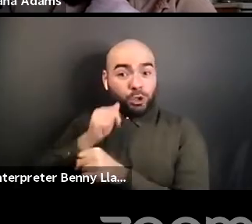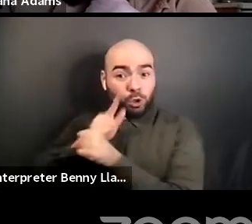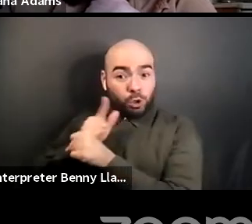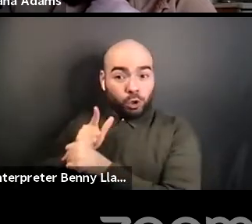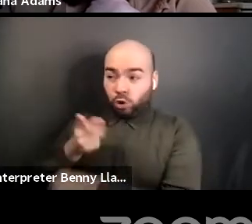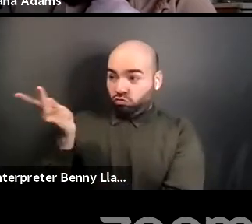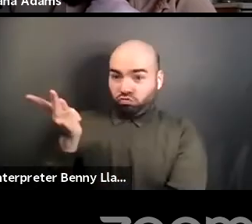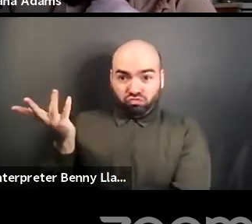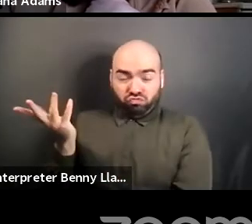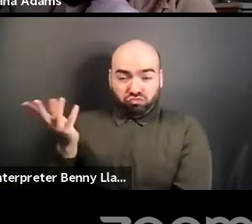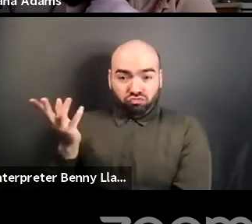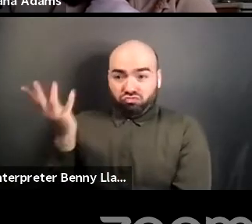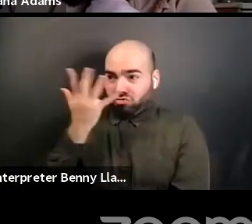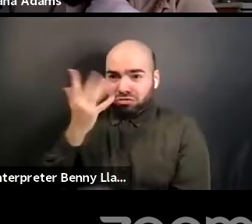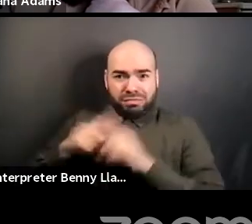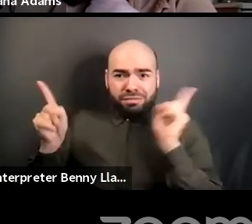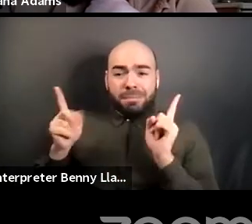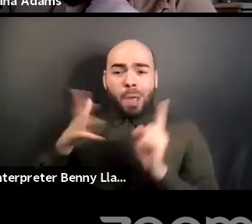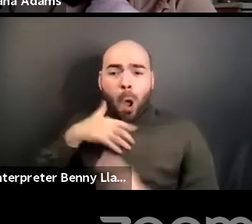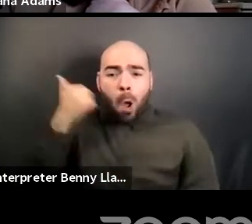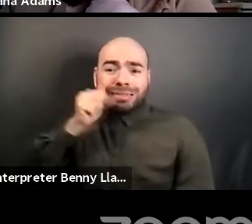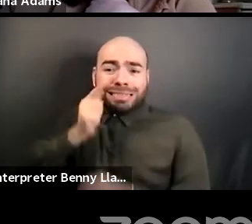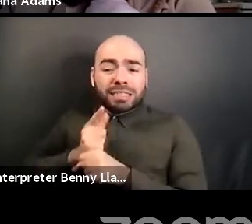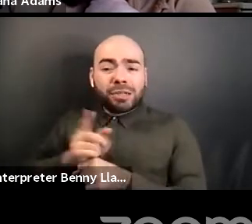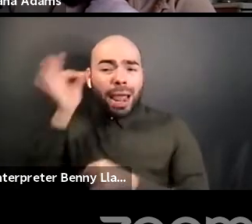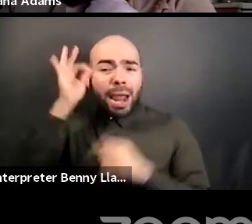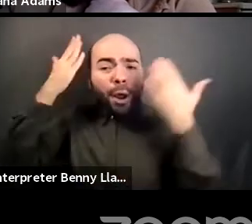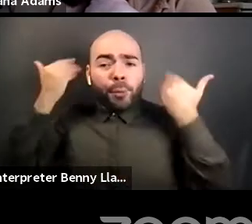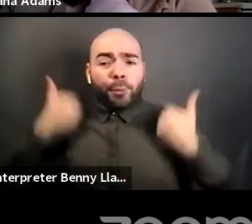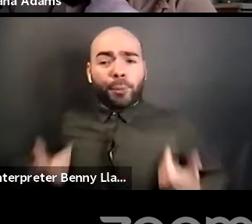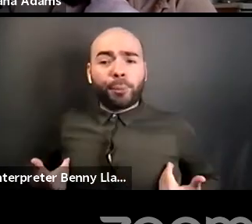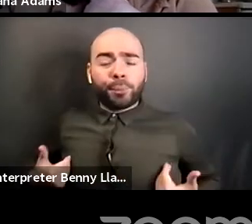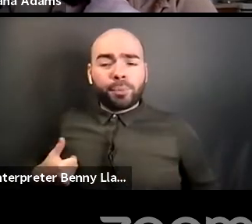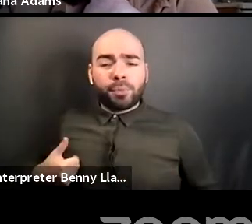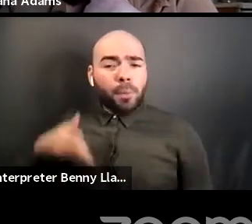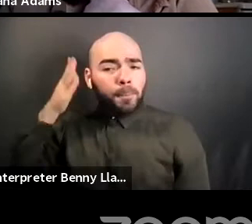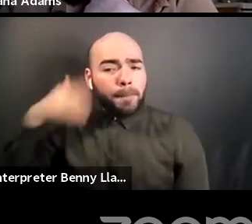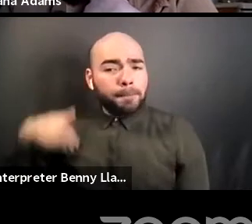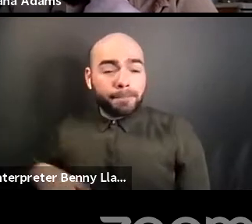older sister has like straight hair, and my younger sister has white